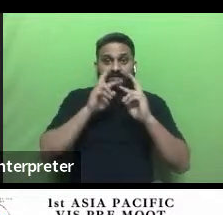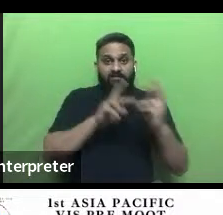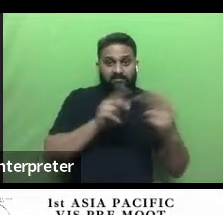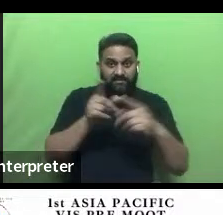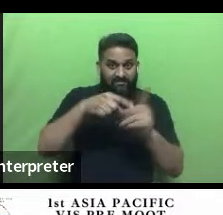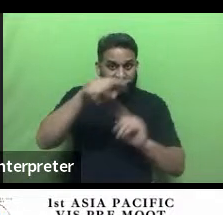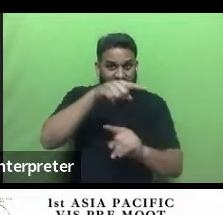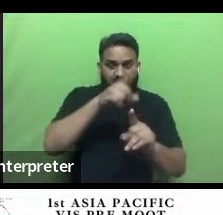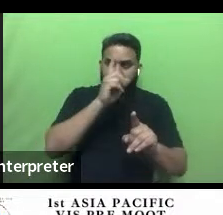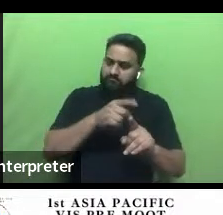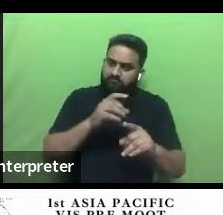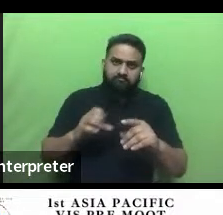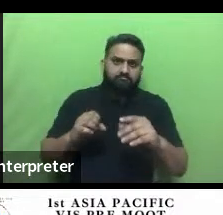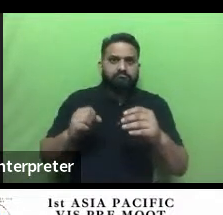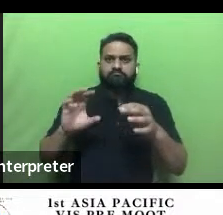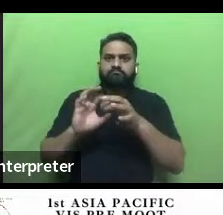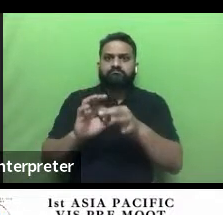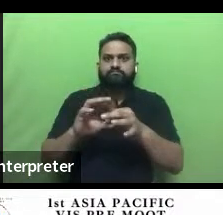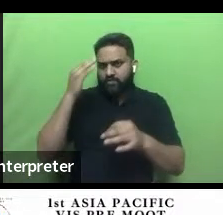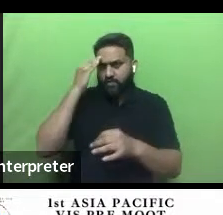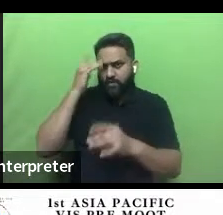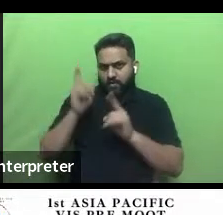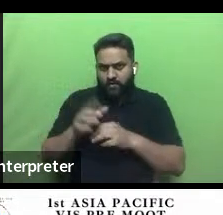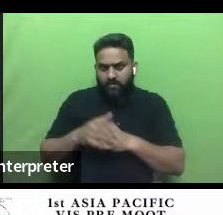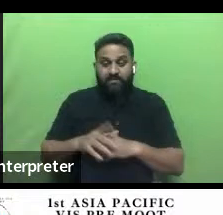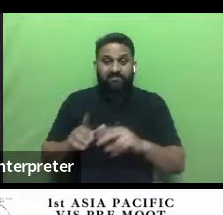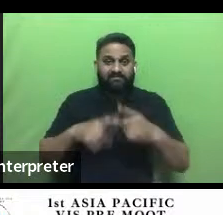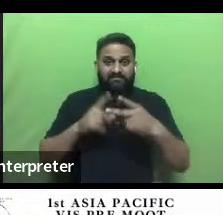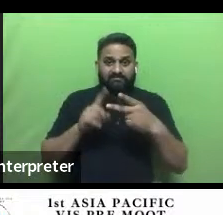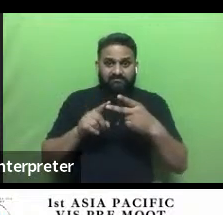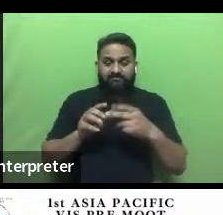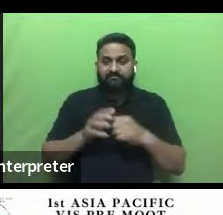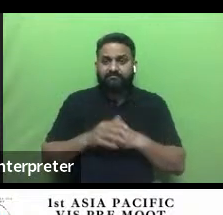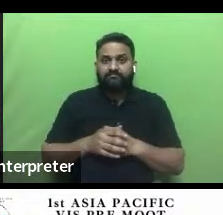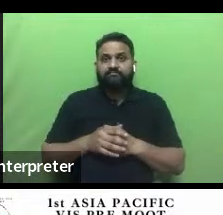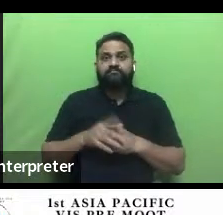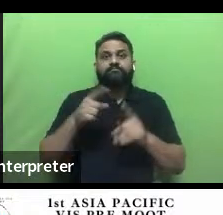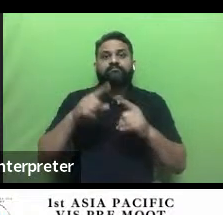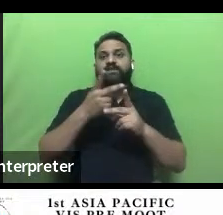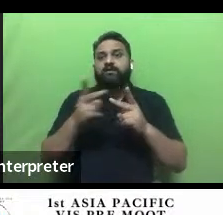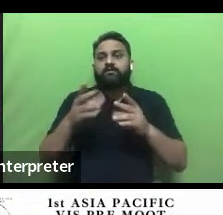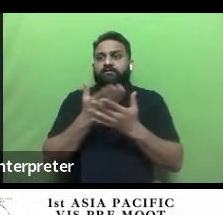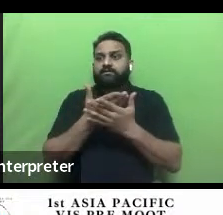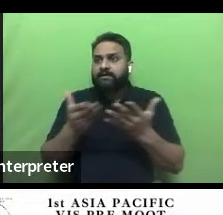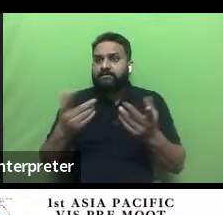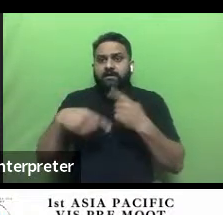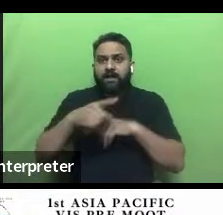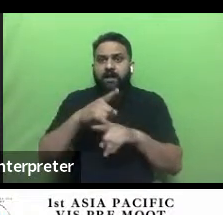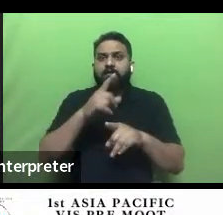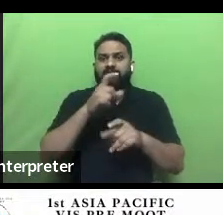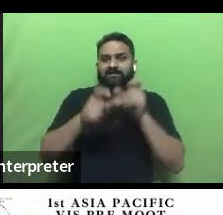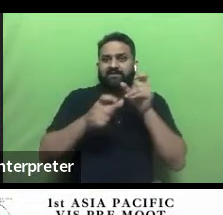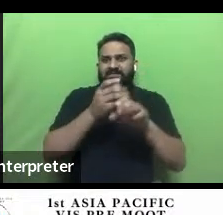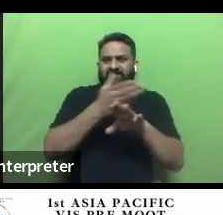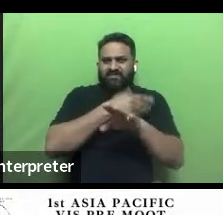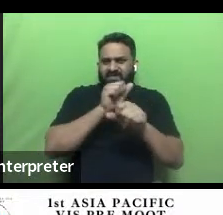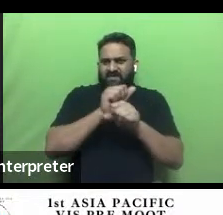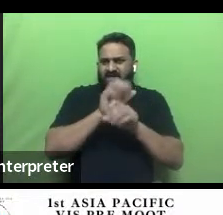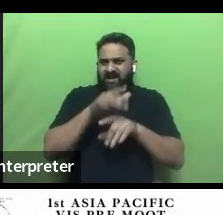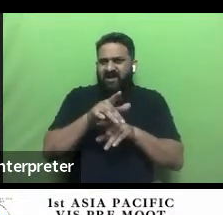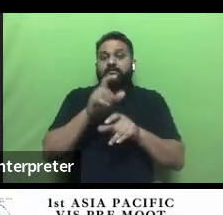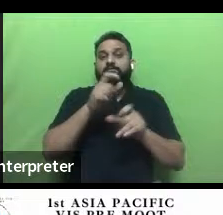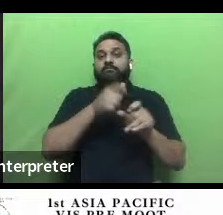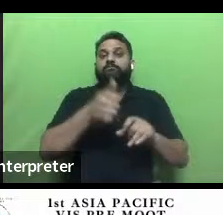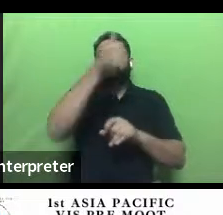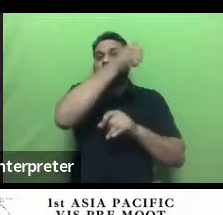be bound by Ms. Bupati's knowledge. Secondly, the fact that Southern Commodities, which is the previous company she worked for, is a parent company